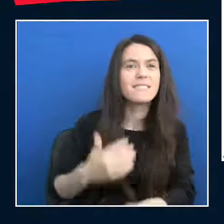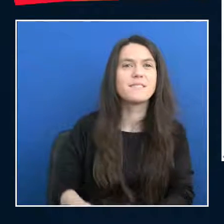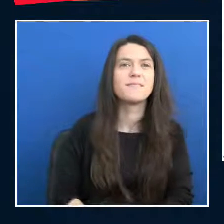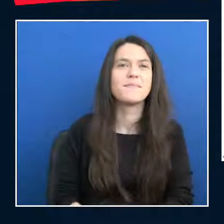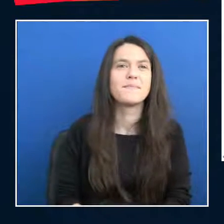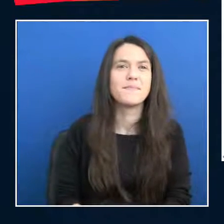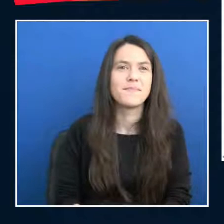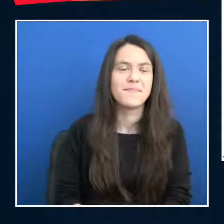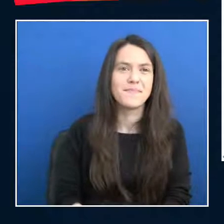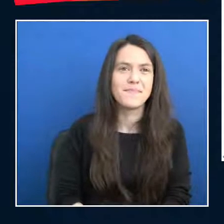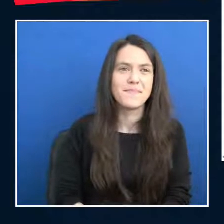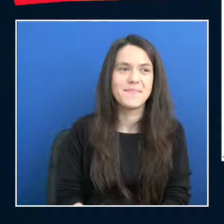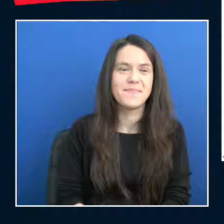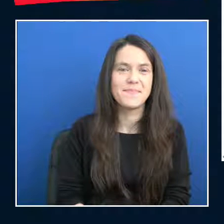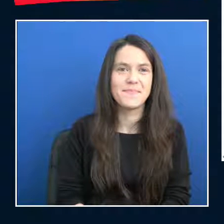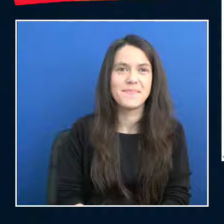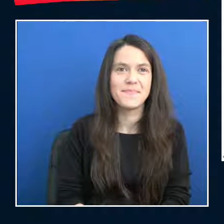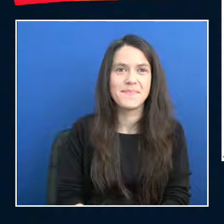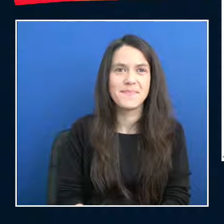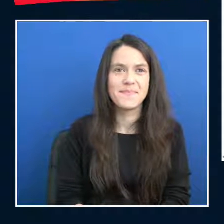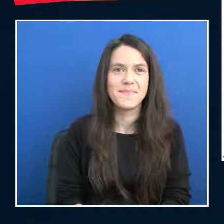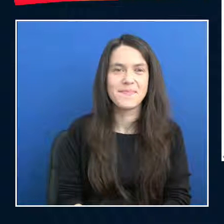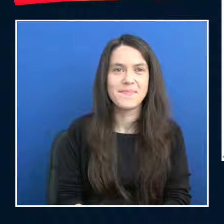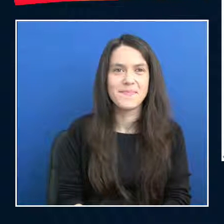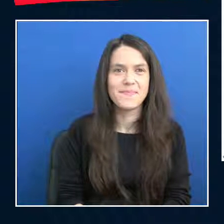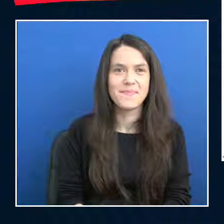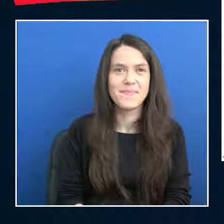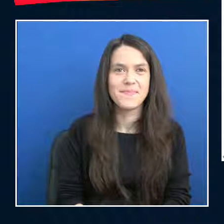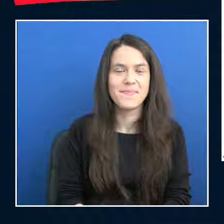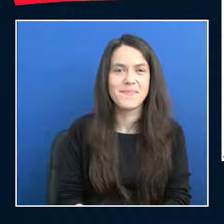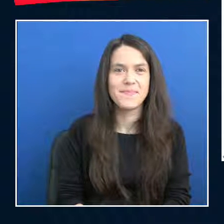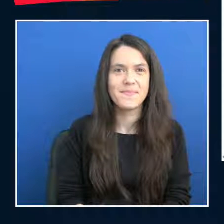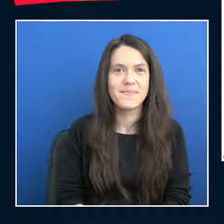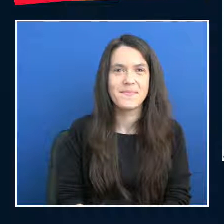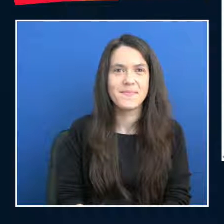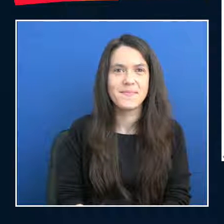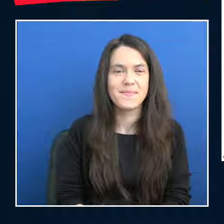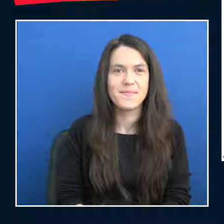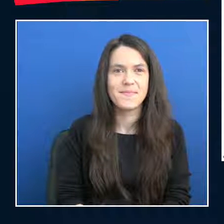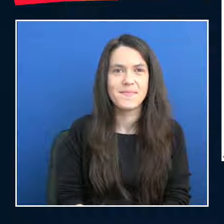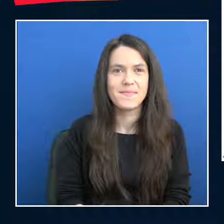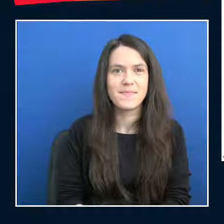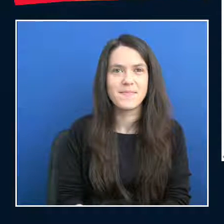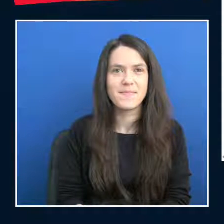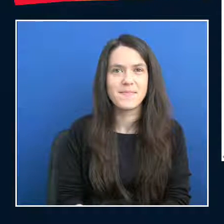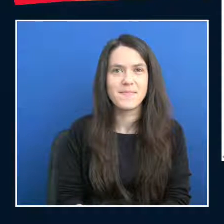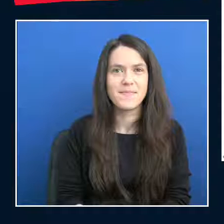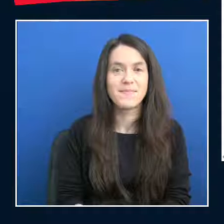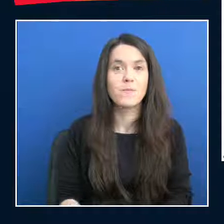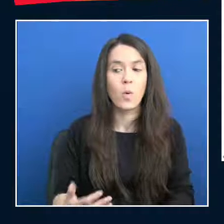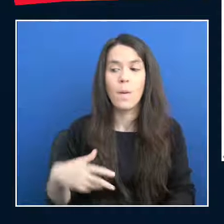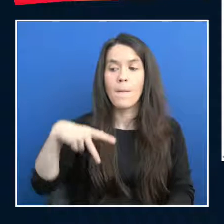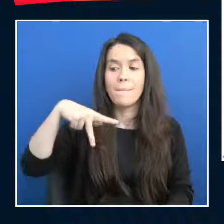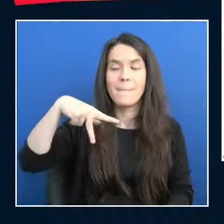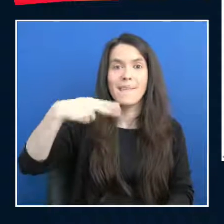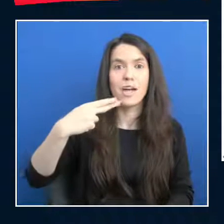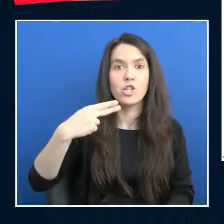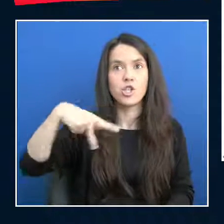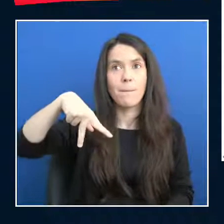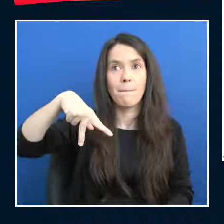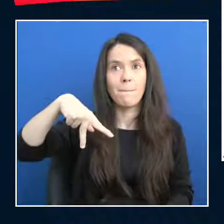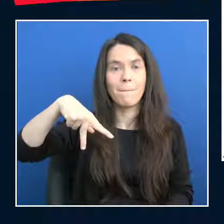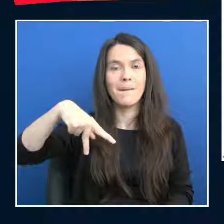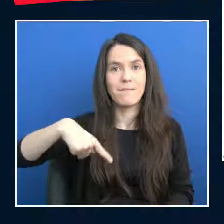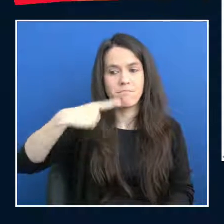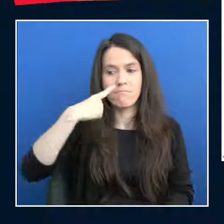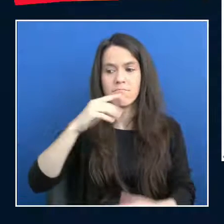They're like here. And here with the links one, I make sure that the PHP application can address the